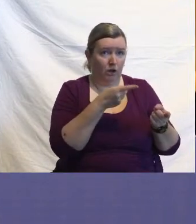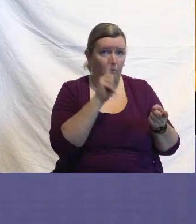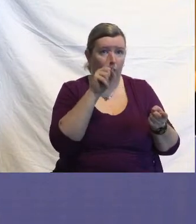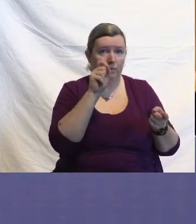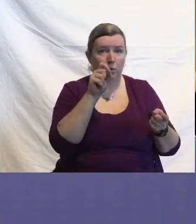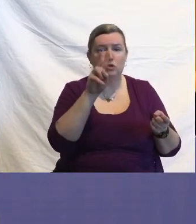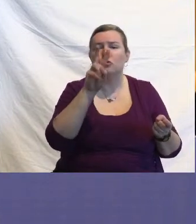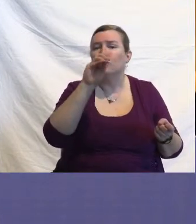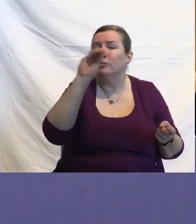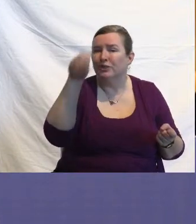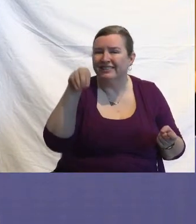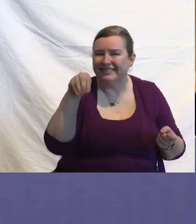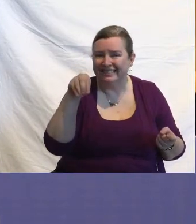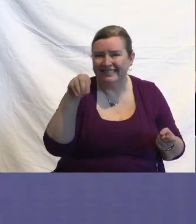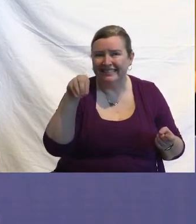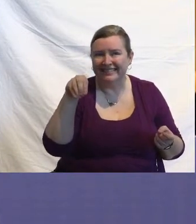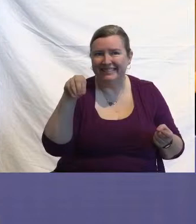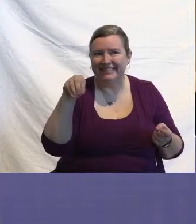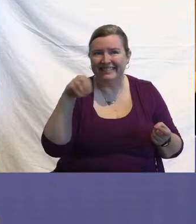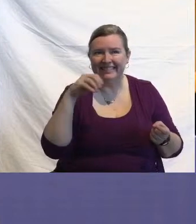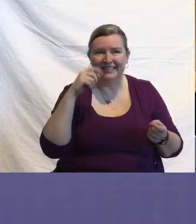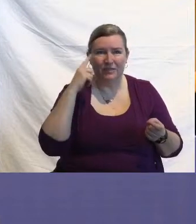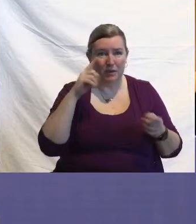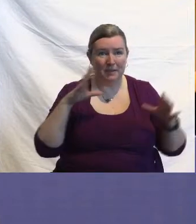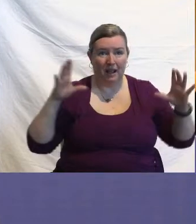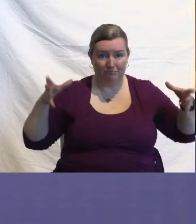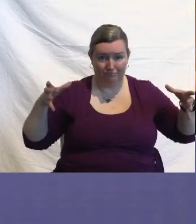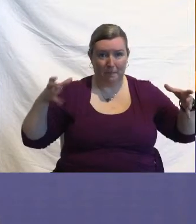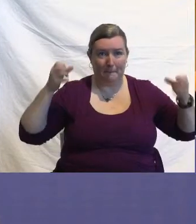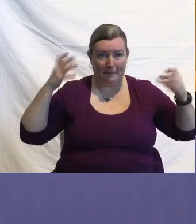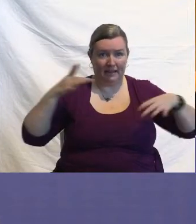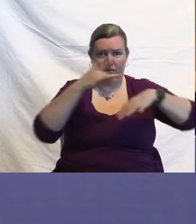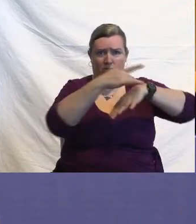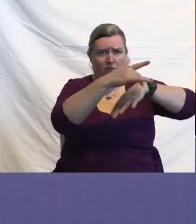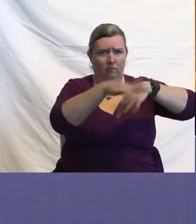1.2%. So we've got a fair ways to go.